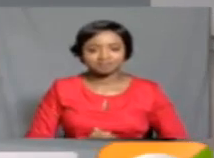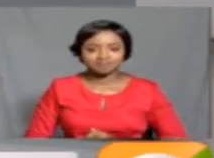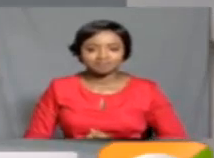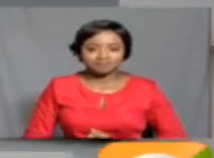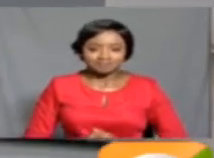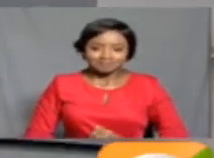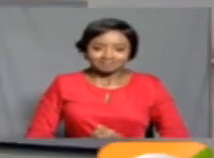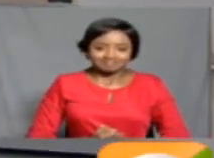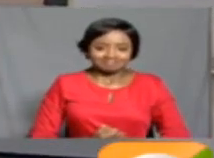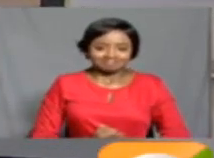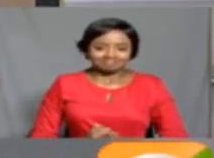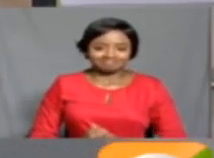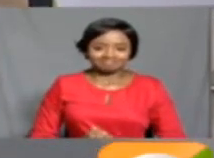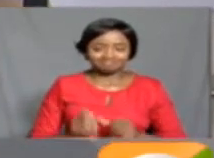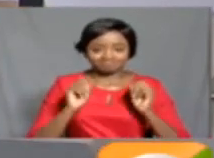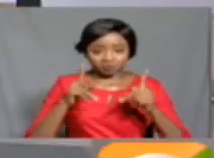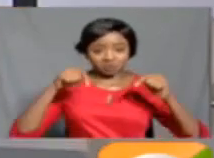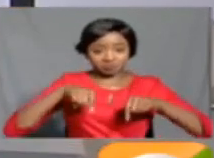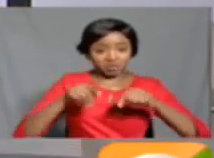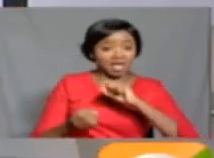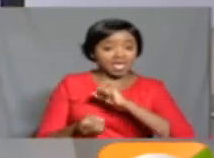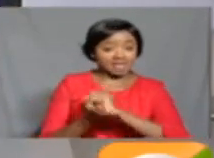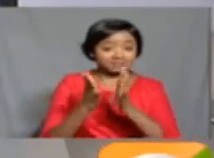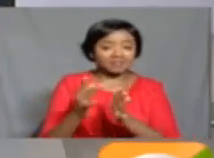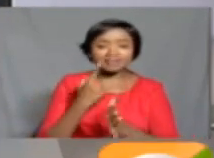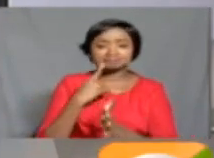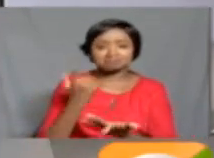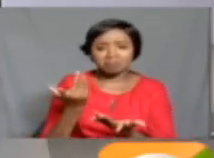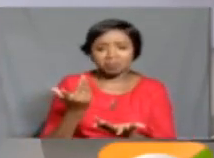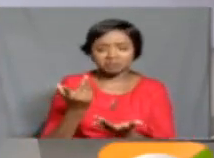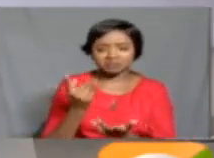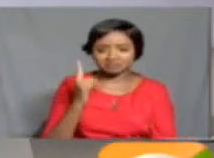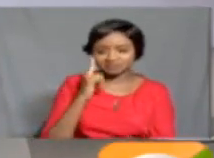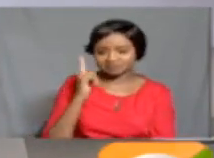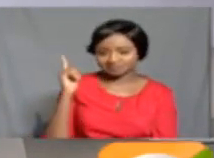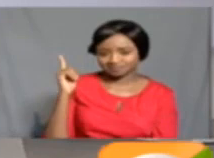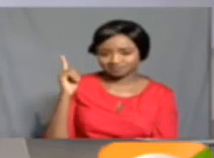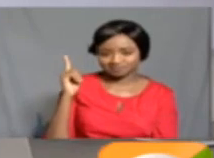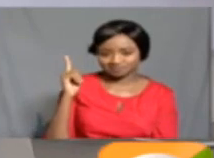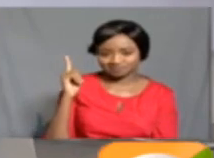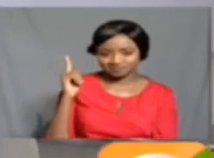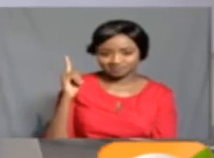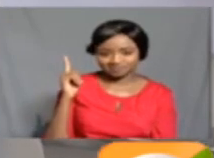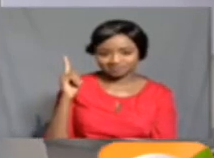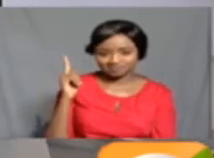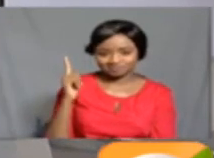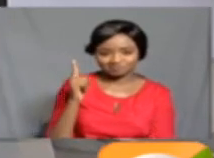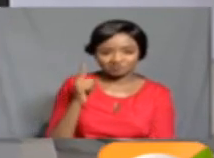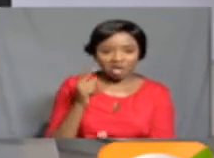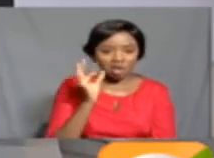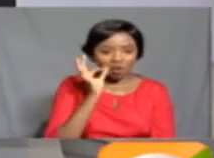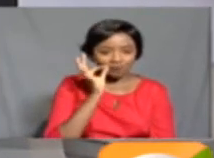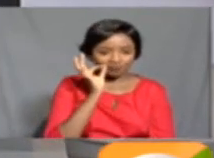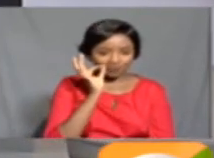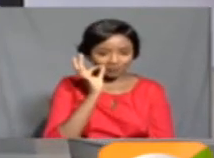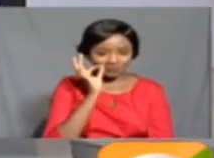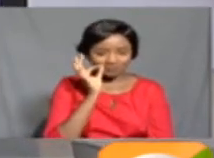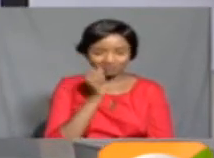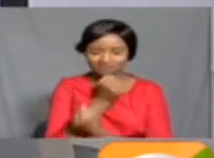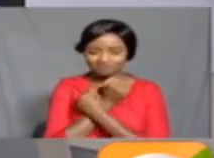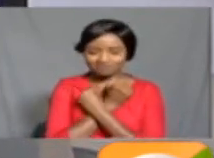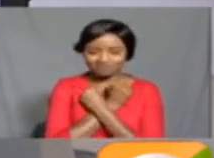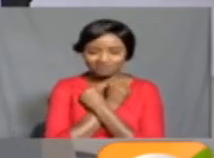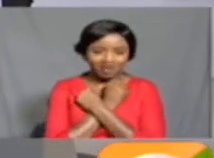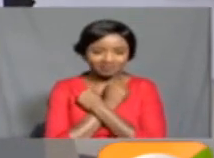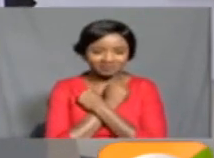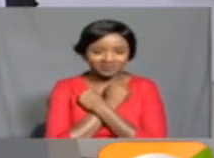Let's take a look at our explainer tonight. And like we said, it's all about a fruit that we love